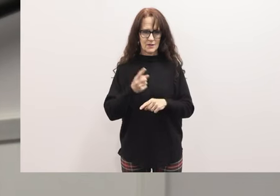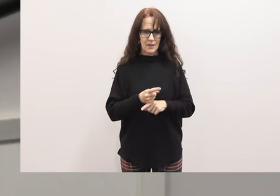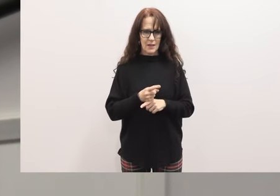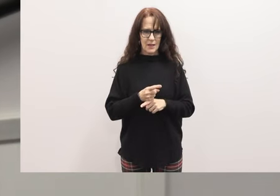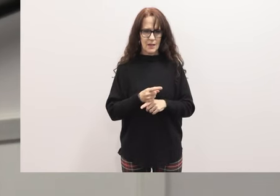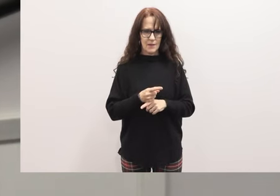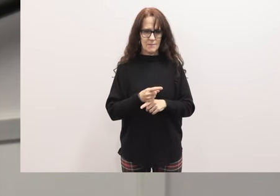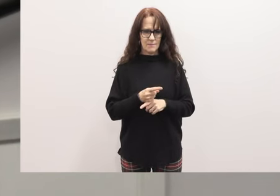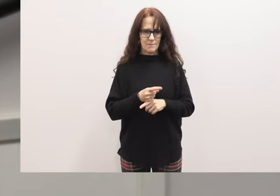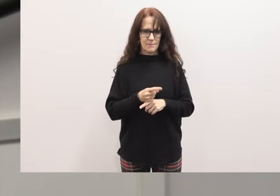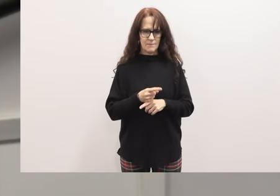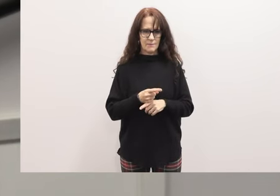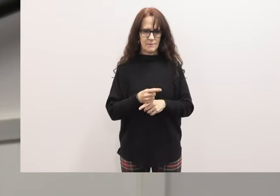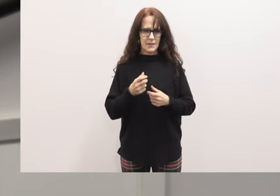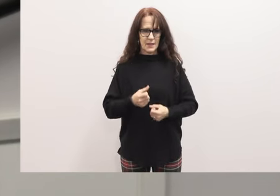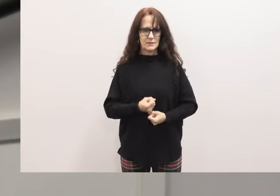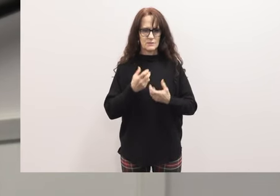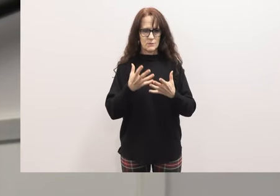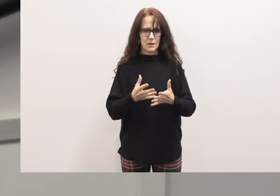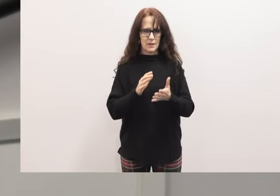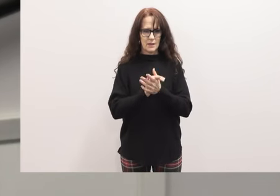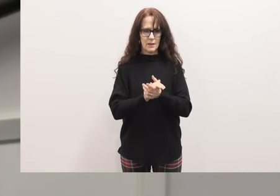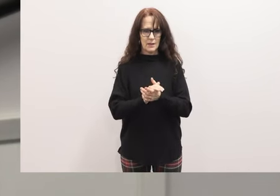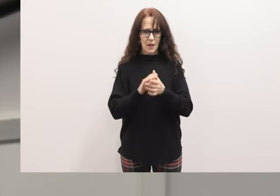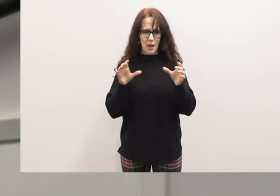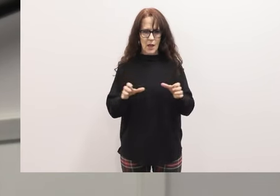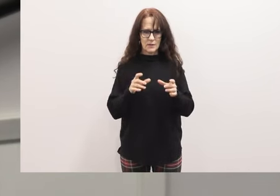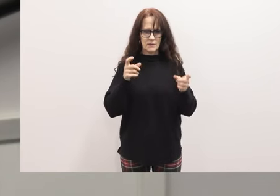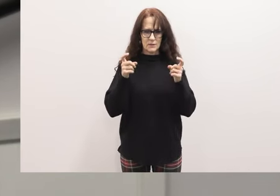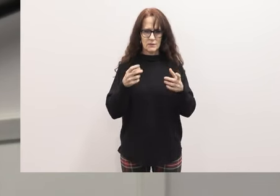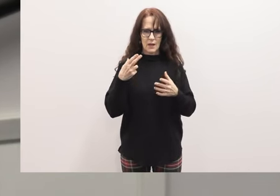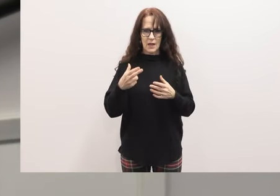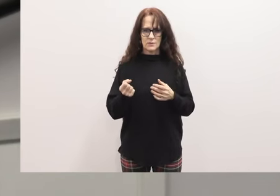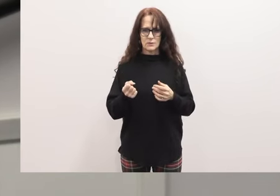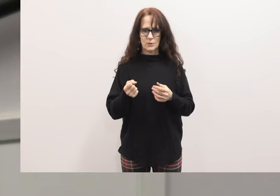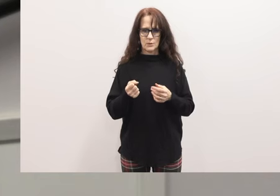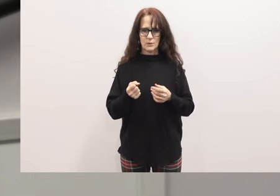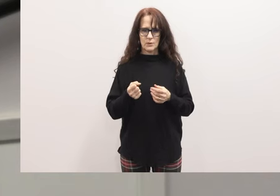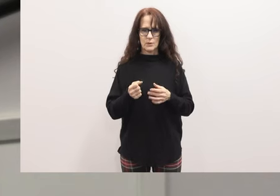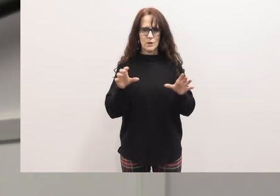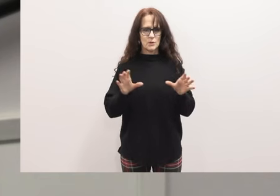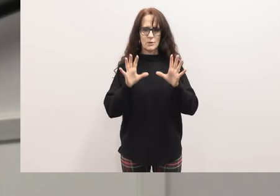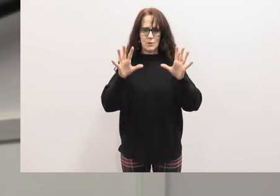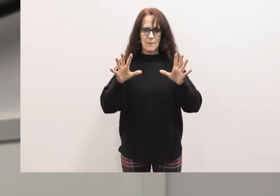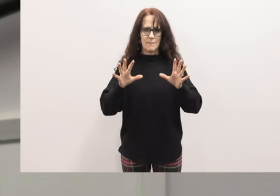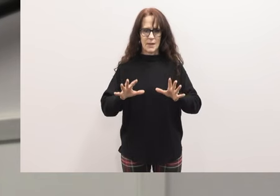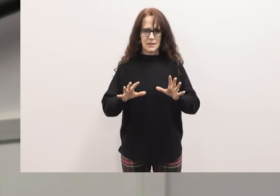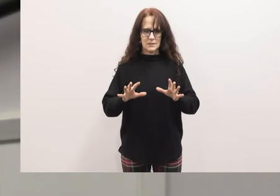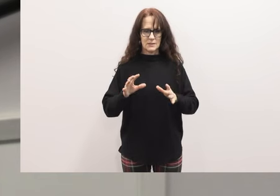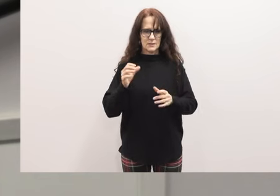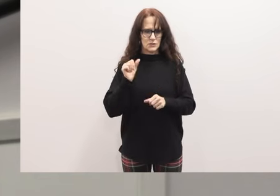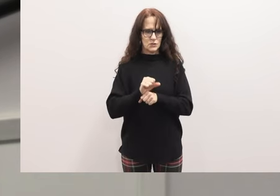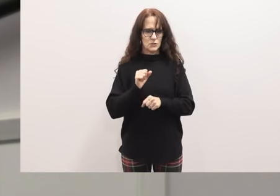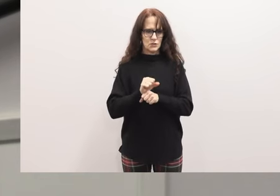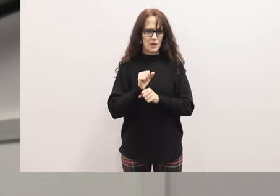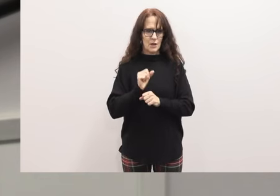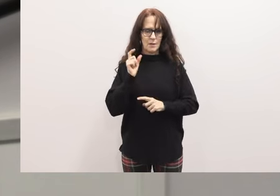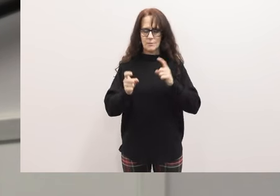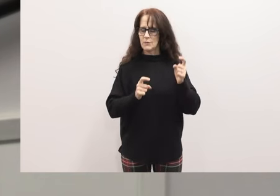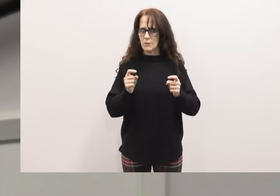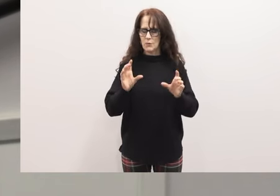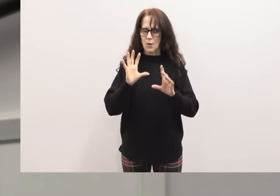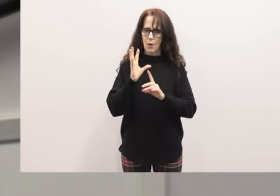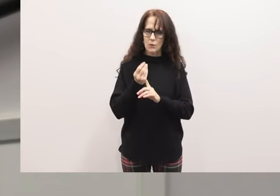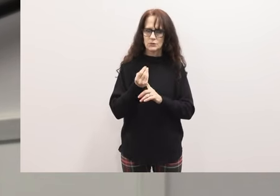district, and I want to express my gratitude. Our activities directors in our high schools just do a phenomenal job contributing to the culture, the